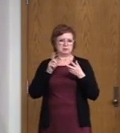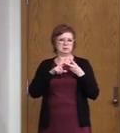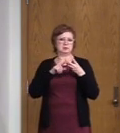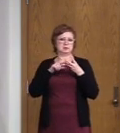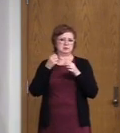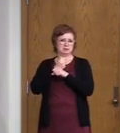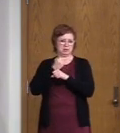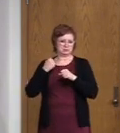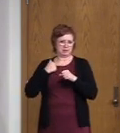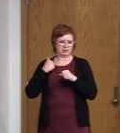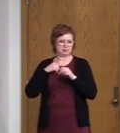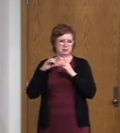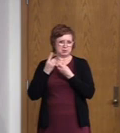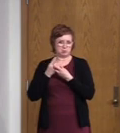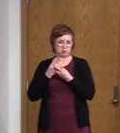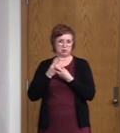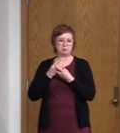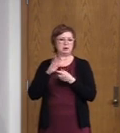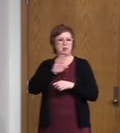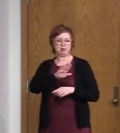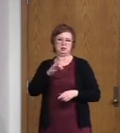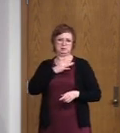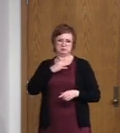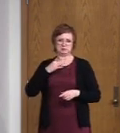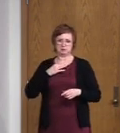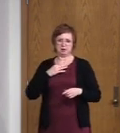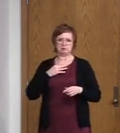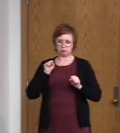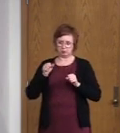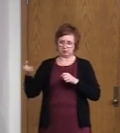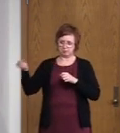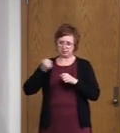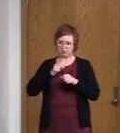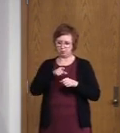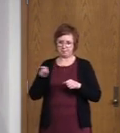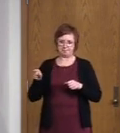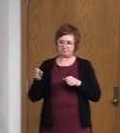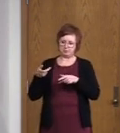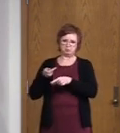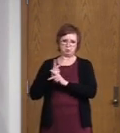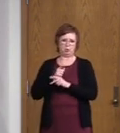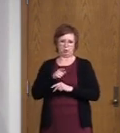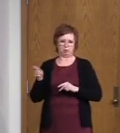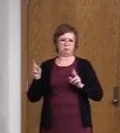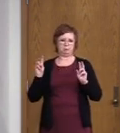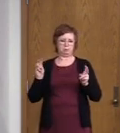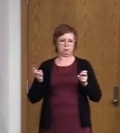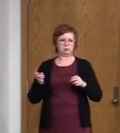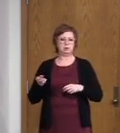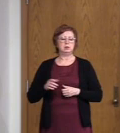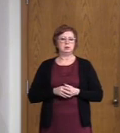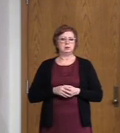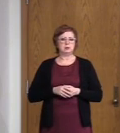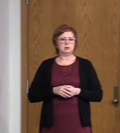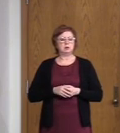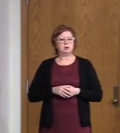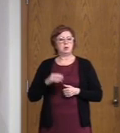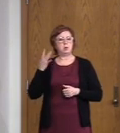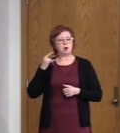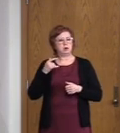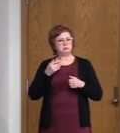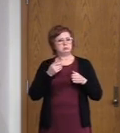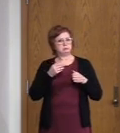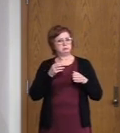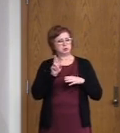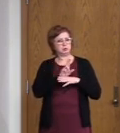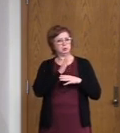Stats Canada to help support those non-clinical components of it, and we've provincialized some of that work as well so that we're much more efficient. We feel